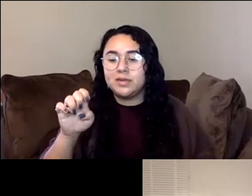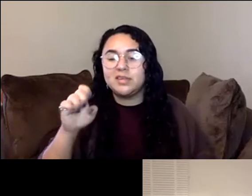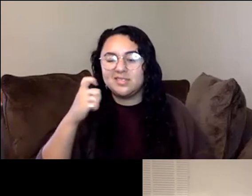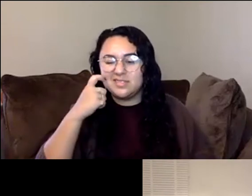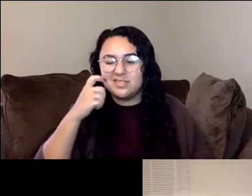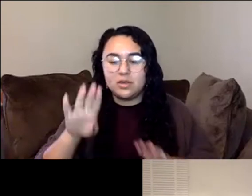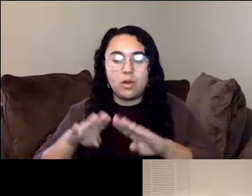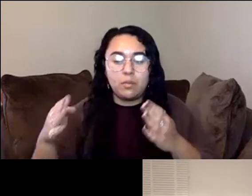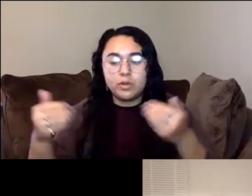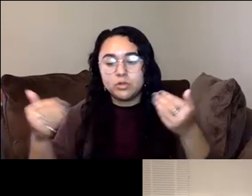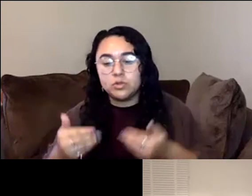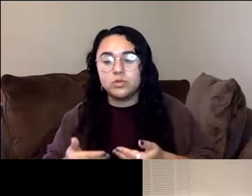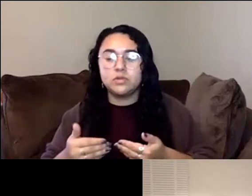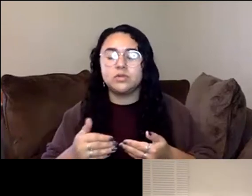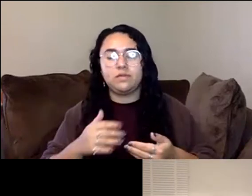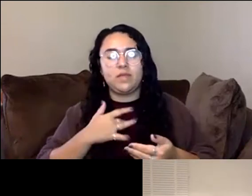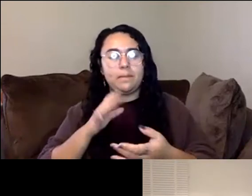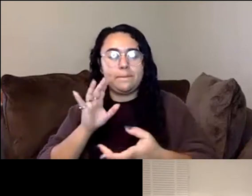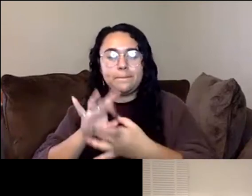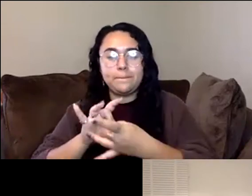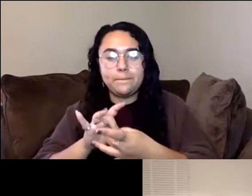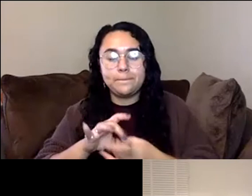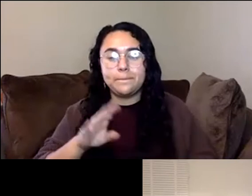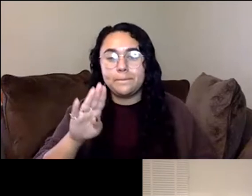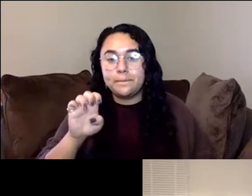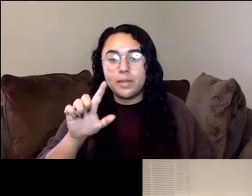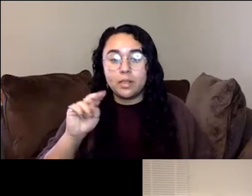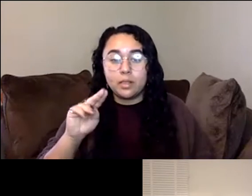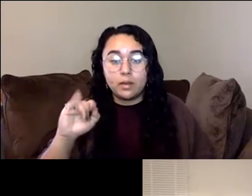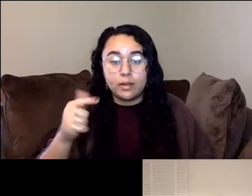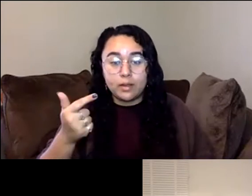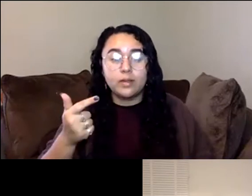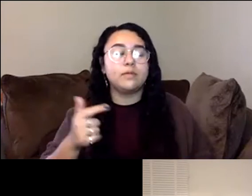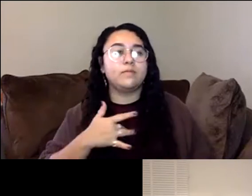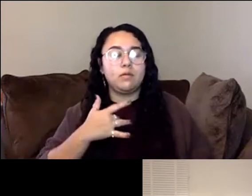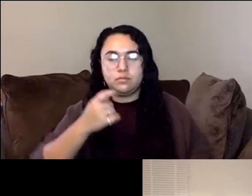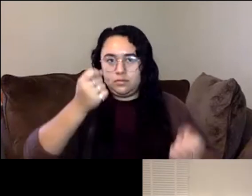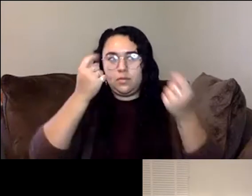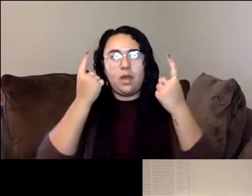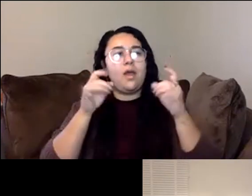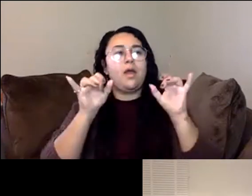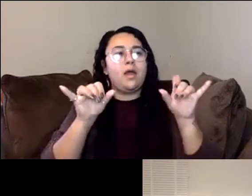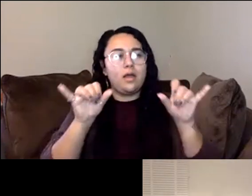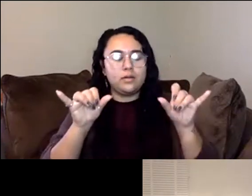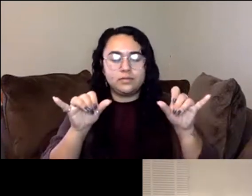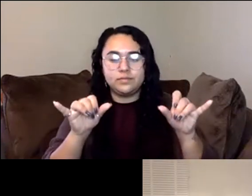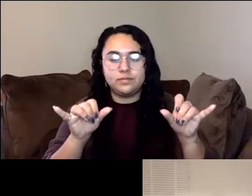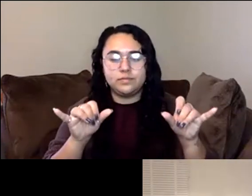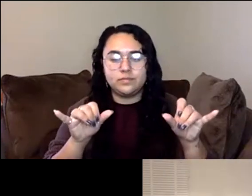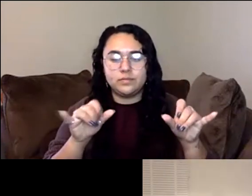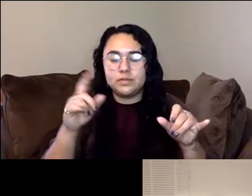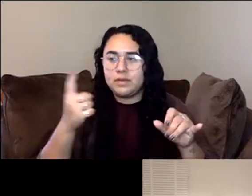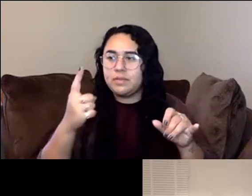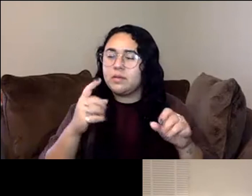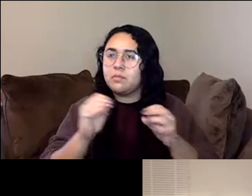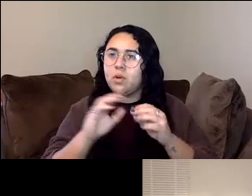the sense of belonging and just it clicking all into place. It was a genuine sense of something being bigger than